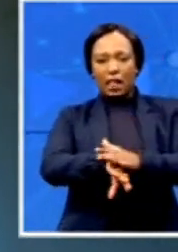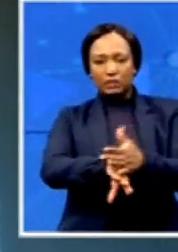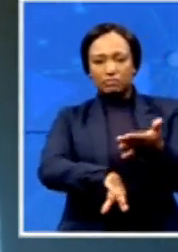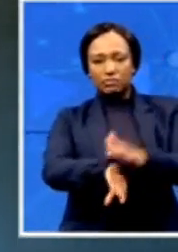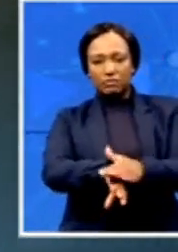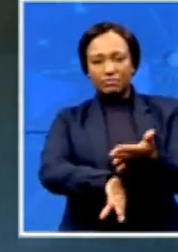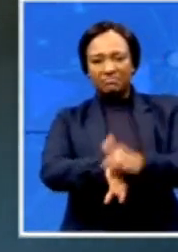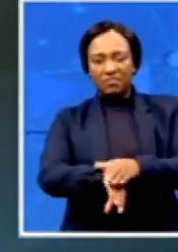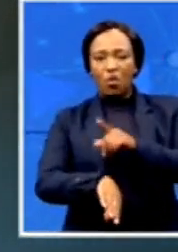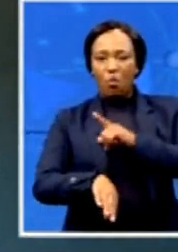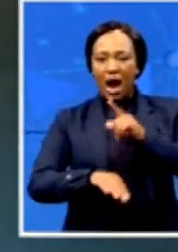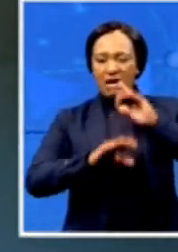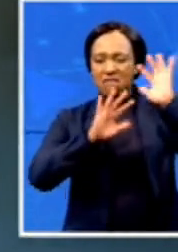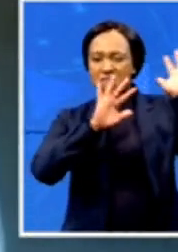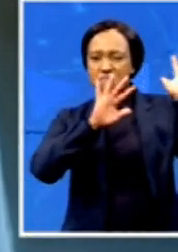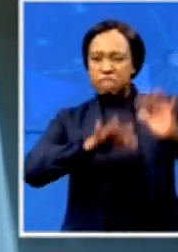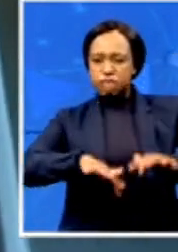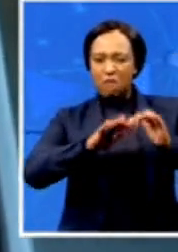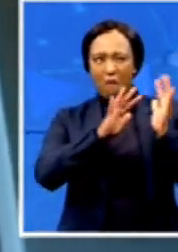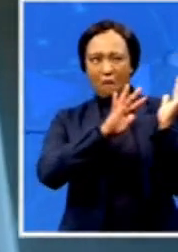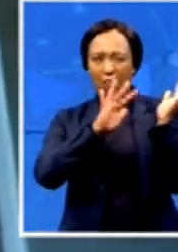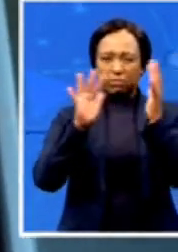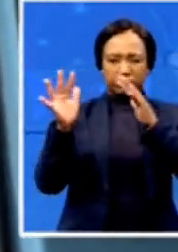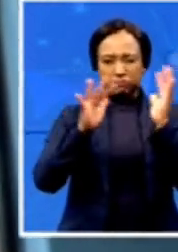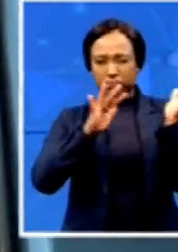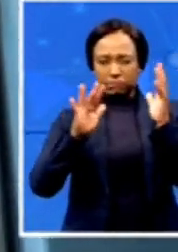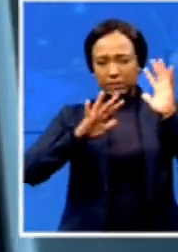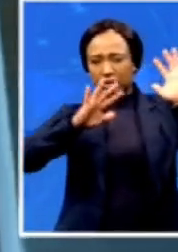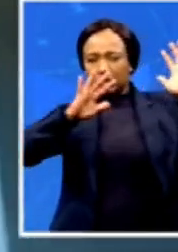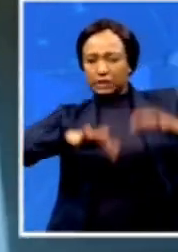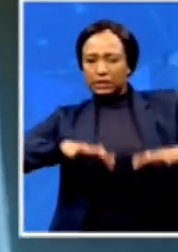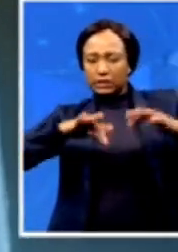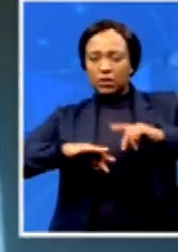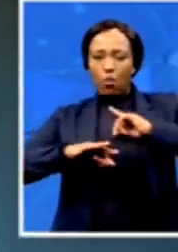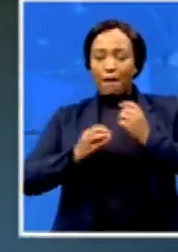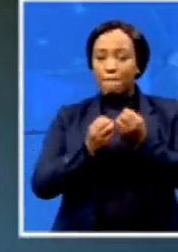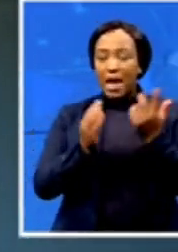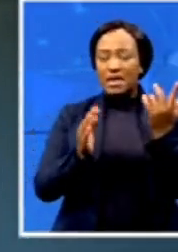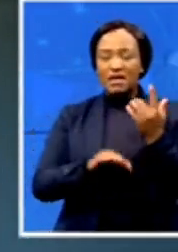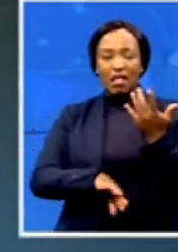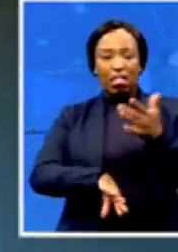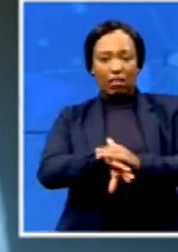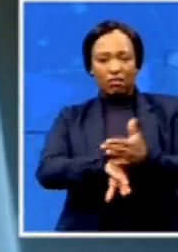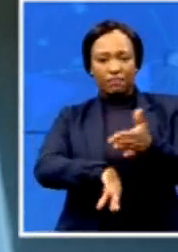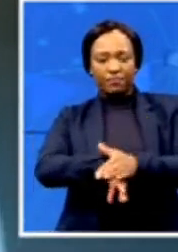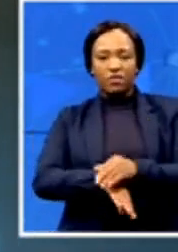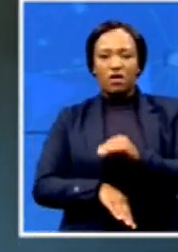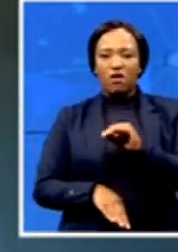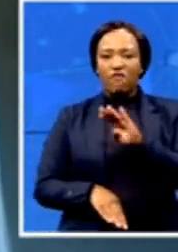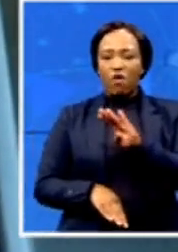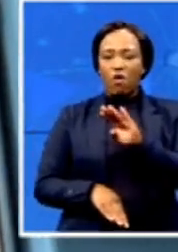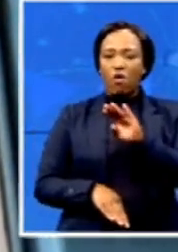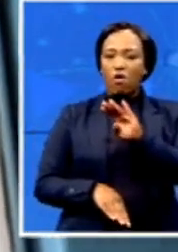week, killing many people in the province of KwaZulu-Natal, 443, or even the number is even